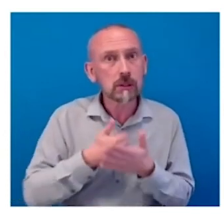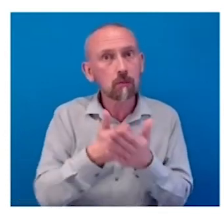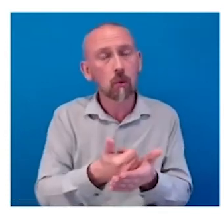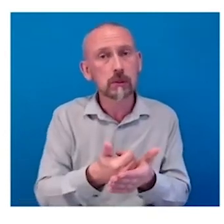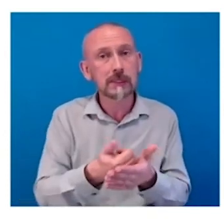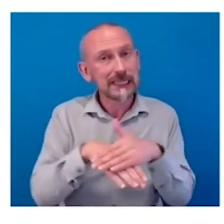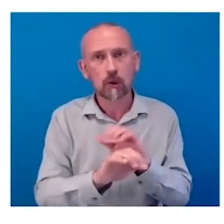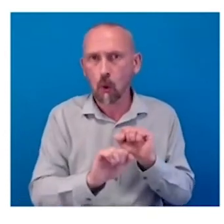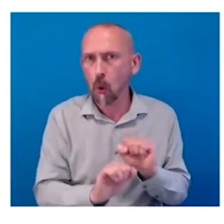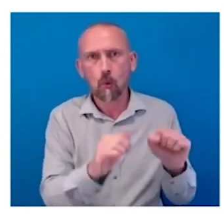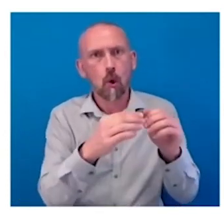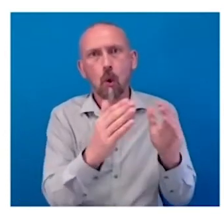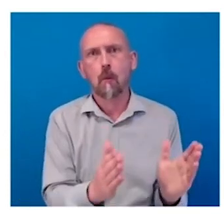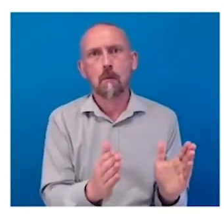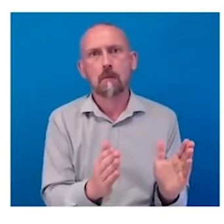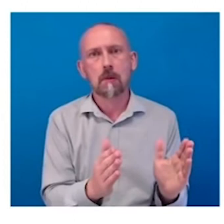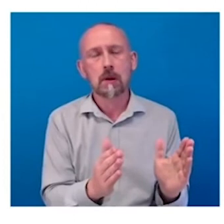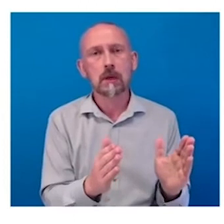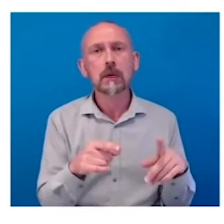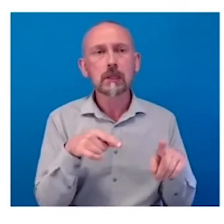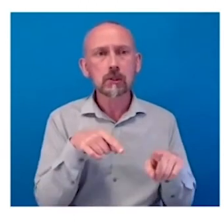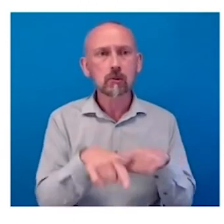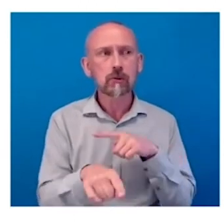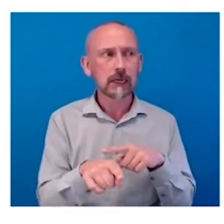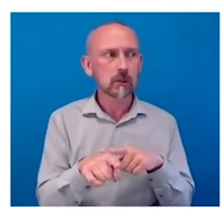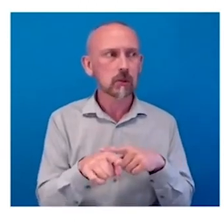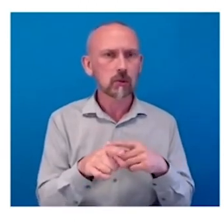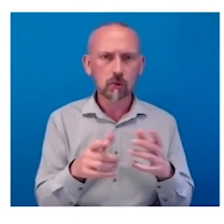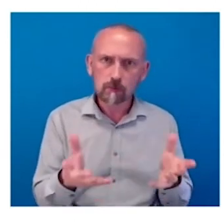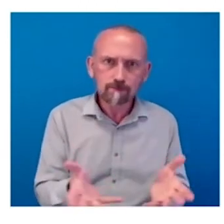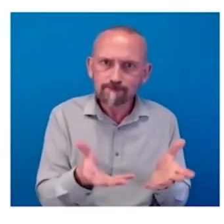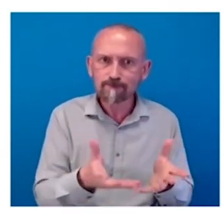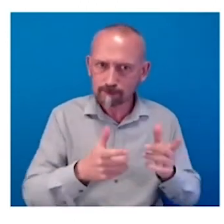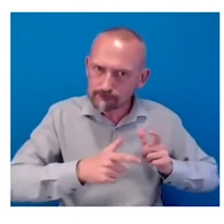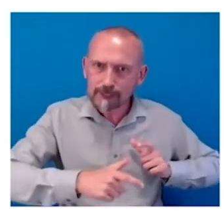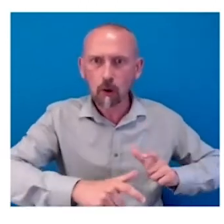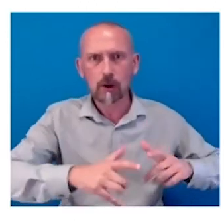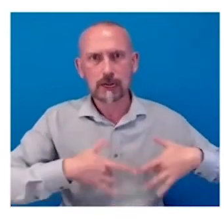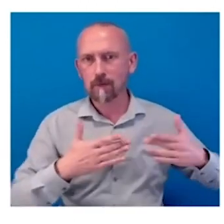to increase independent living in people's own homes.